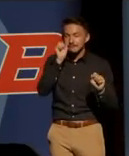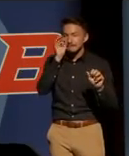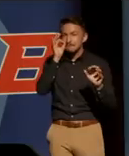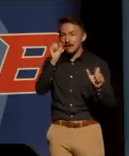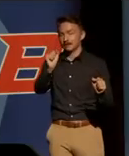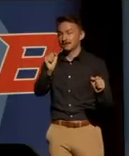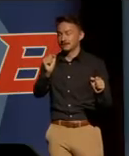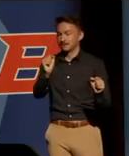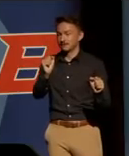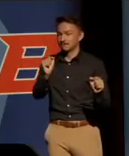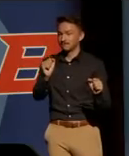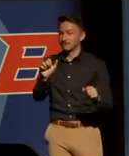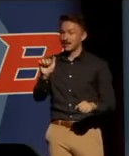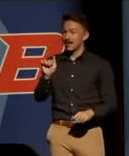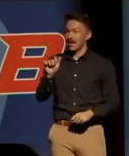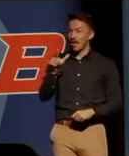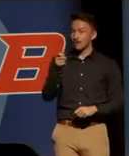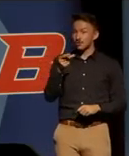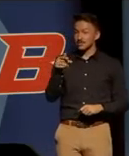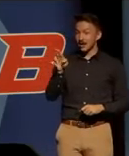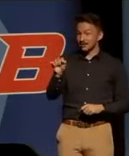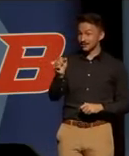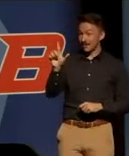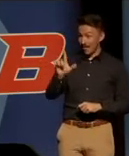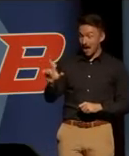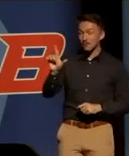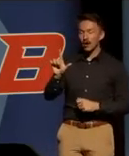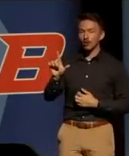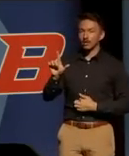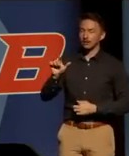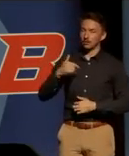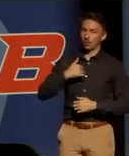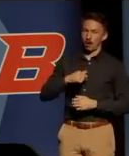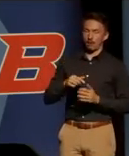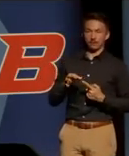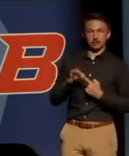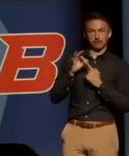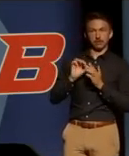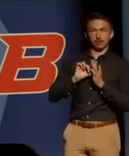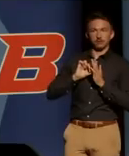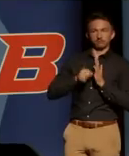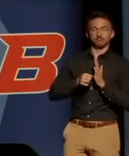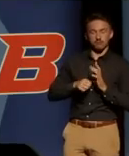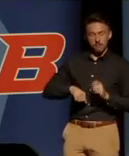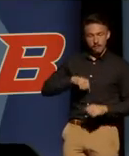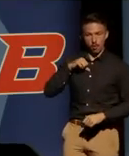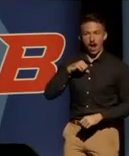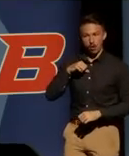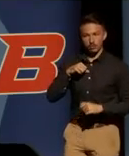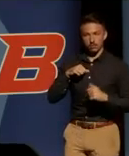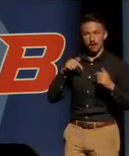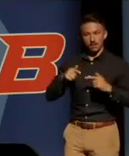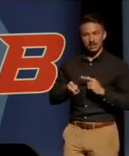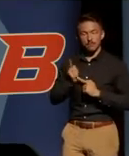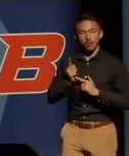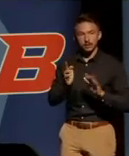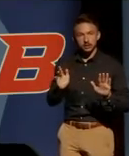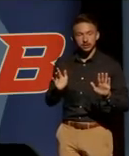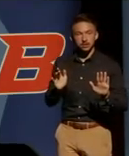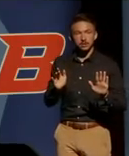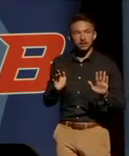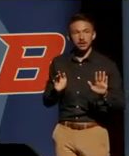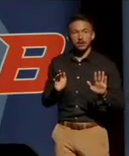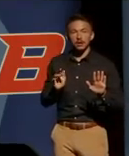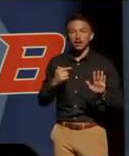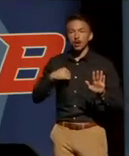At our Albertsons Library, and I'm especially proud of this right now in the moment that we're in, we are making